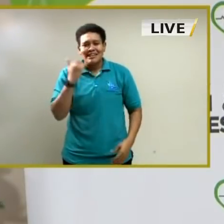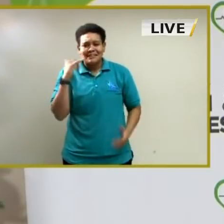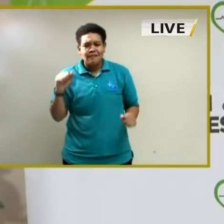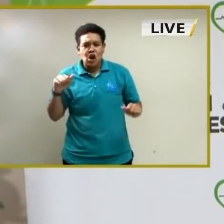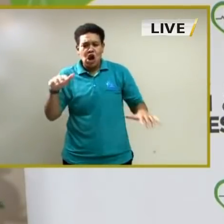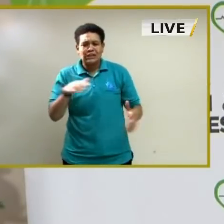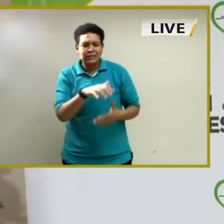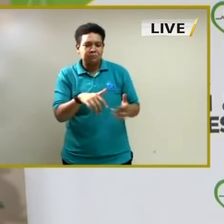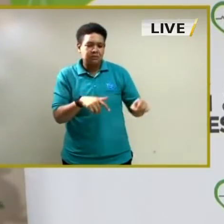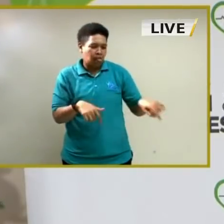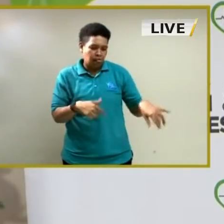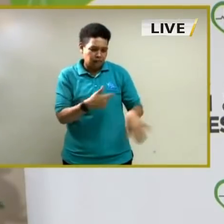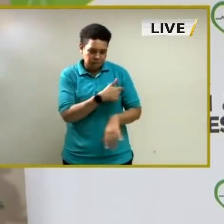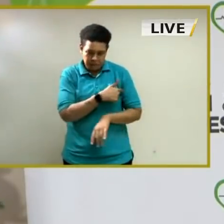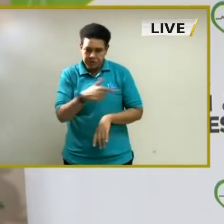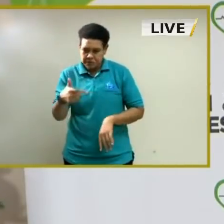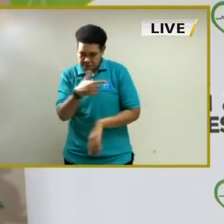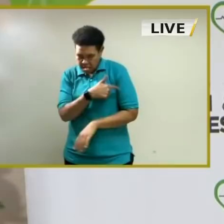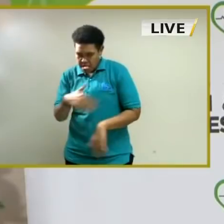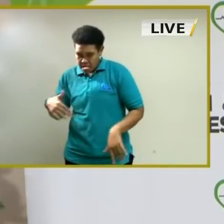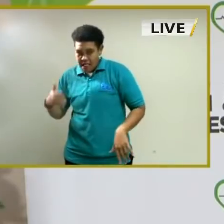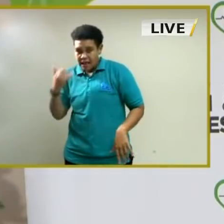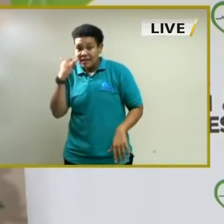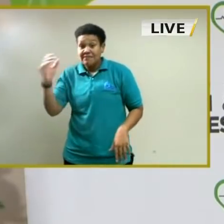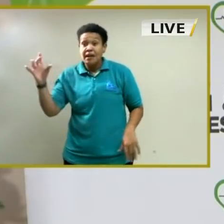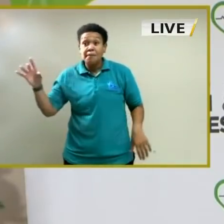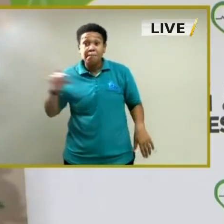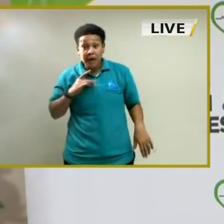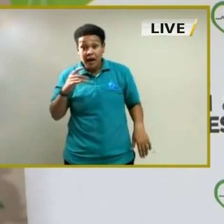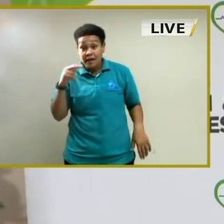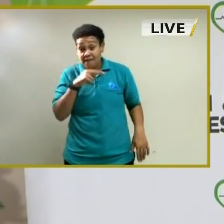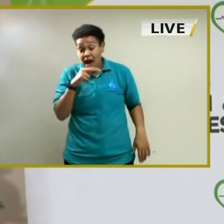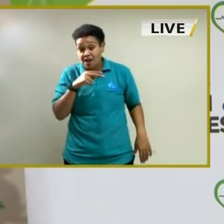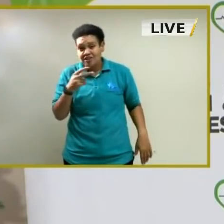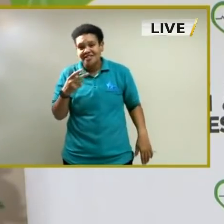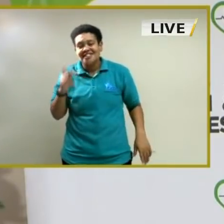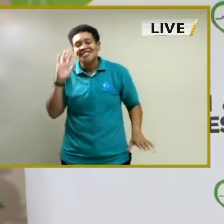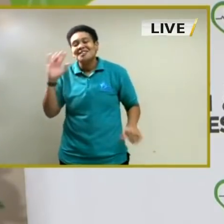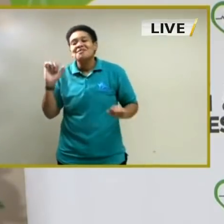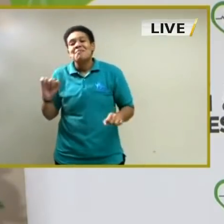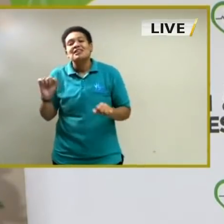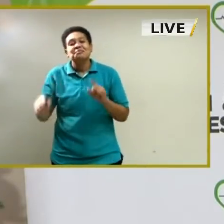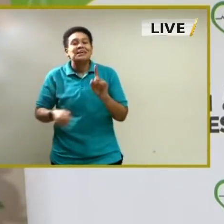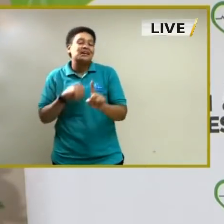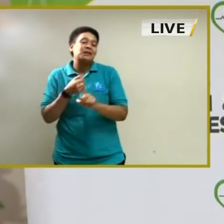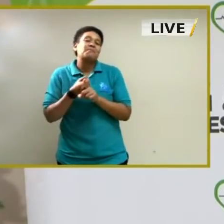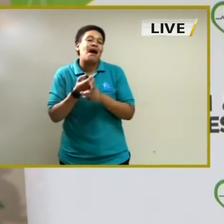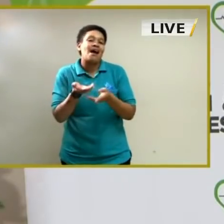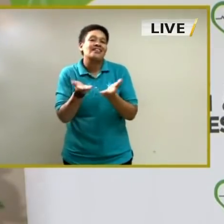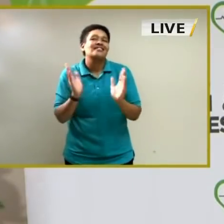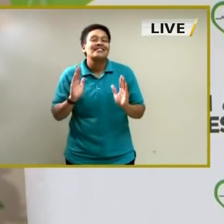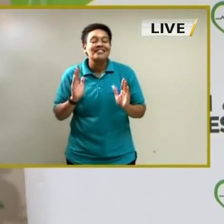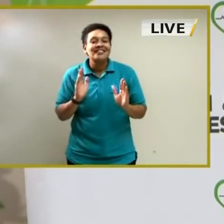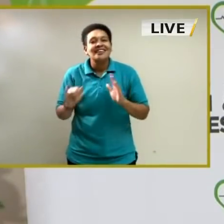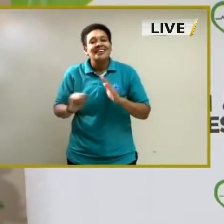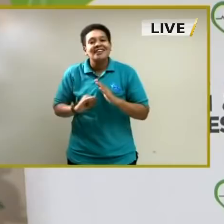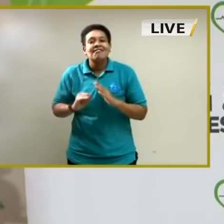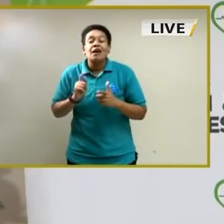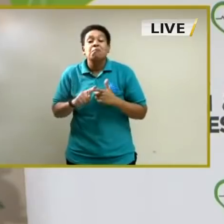the unvaccinated, who, if they pick the virus up, are more likely to be affected and even end